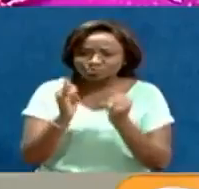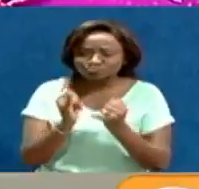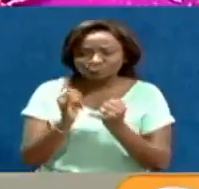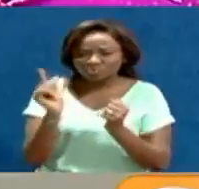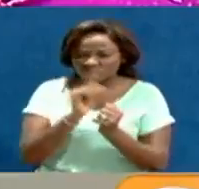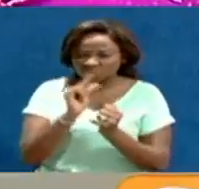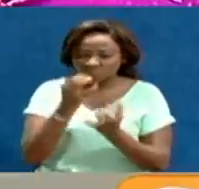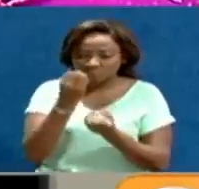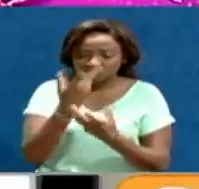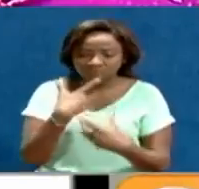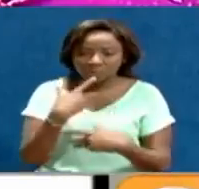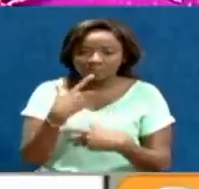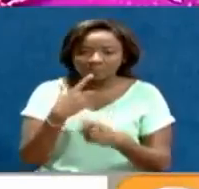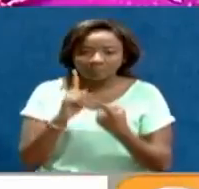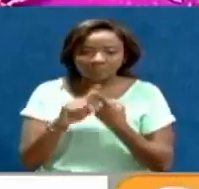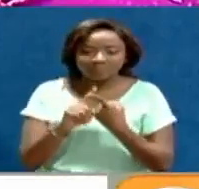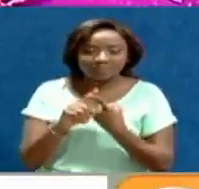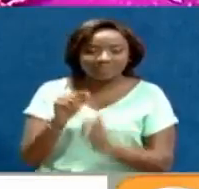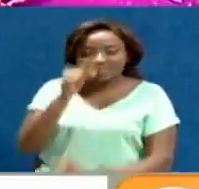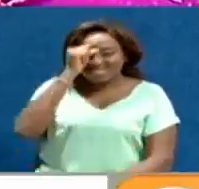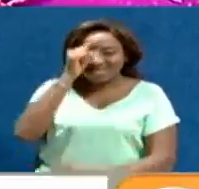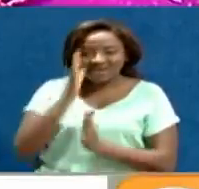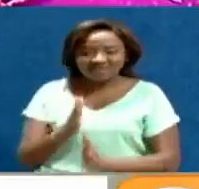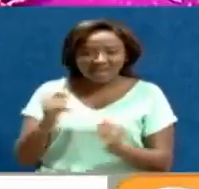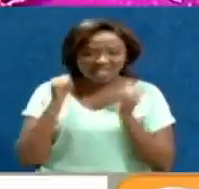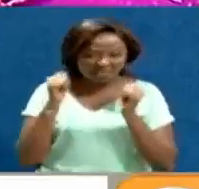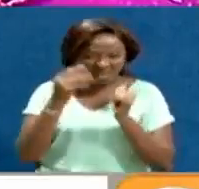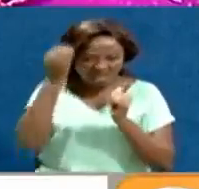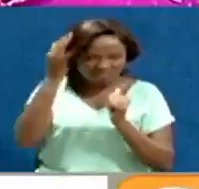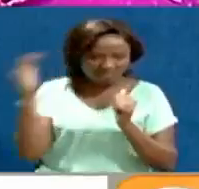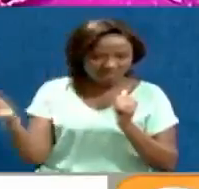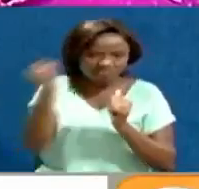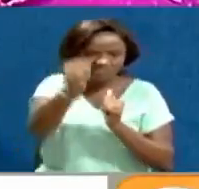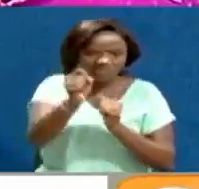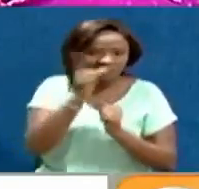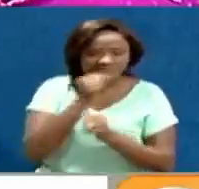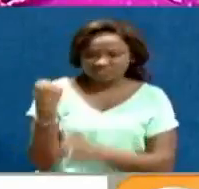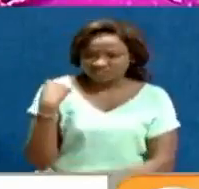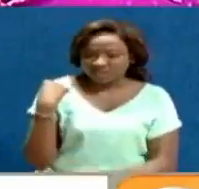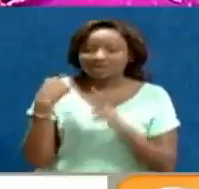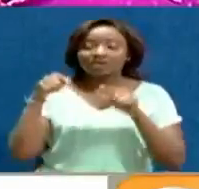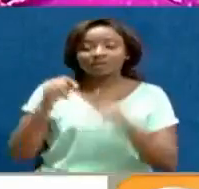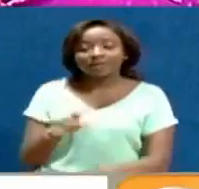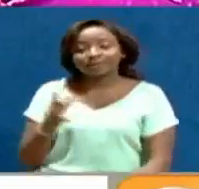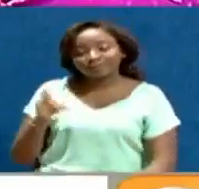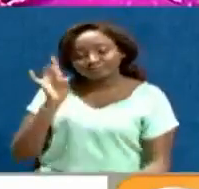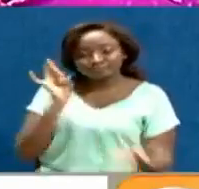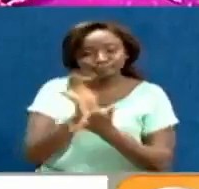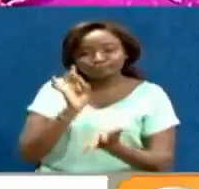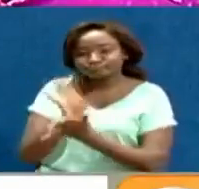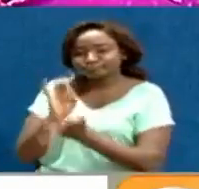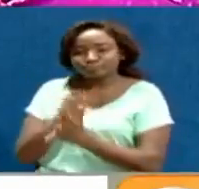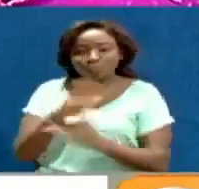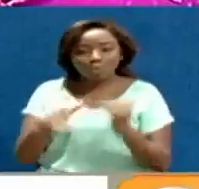Nyamira Governor Amos Nyariba, barely one day in office. Remember, he was sworn in yesterday. He's cracked the whip, firing all